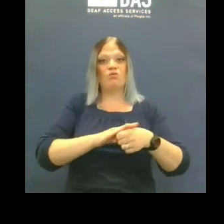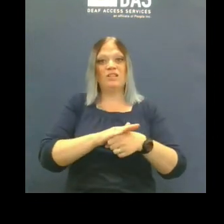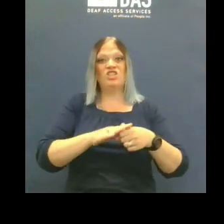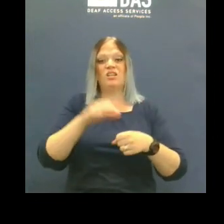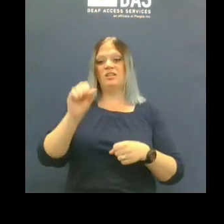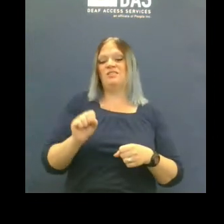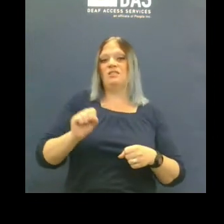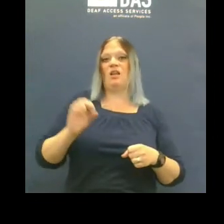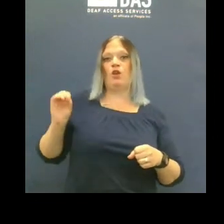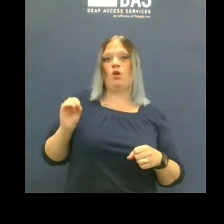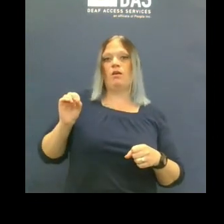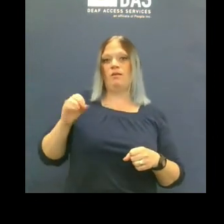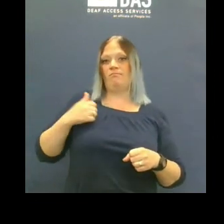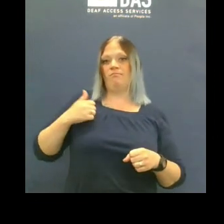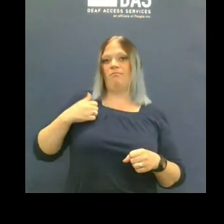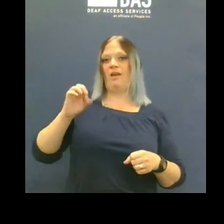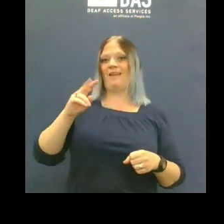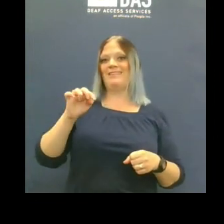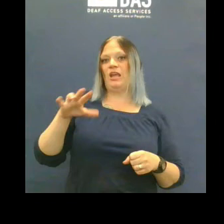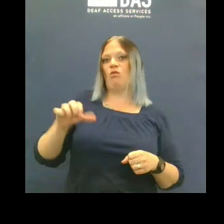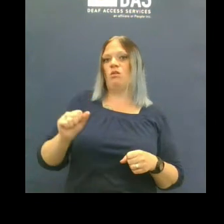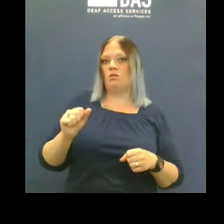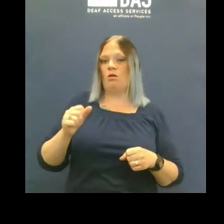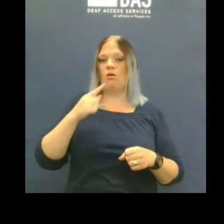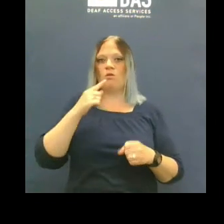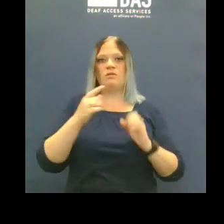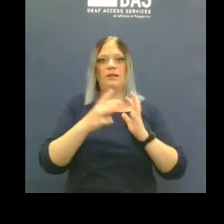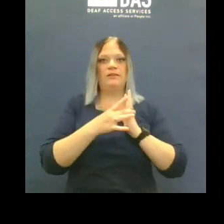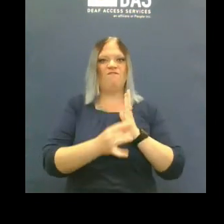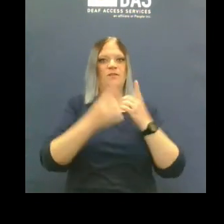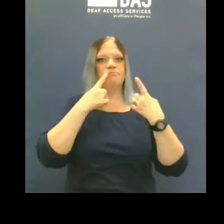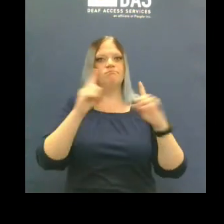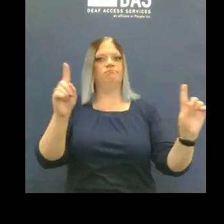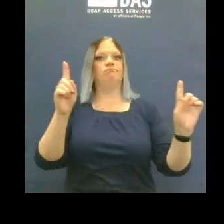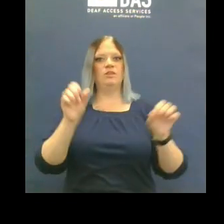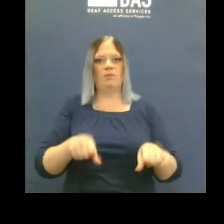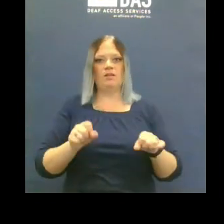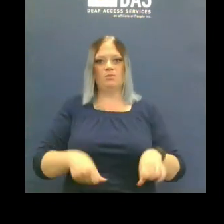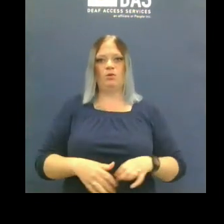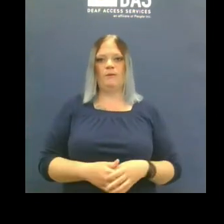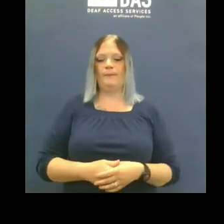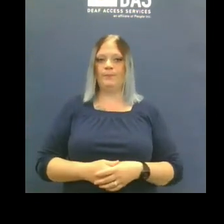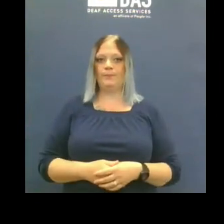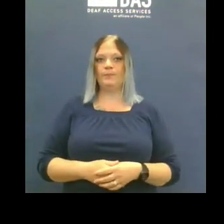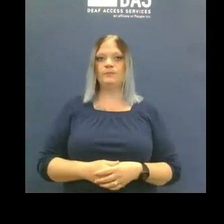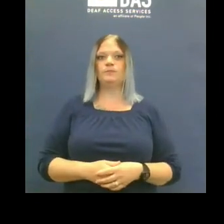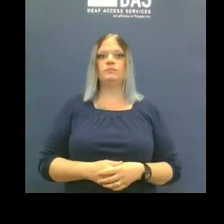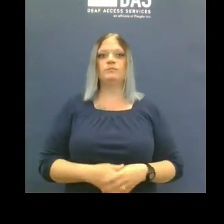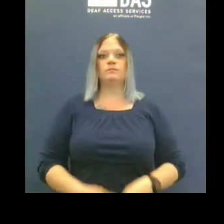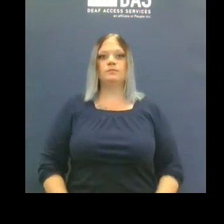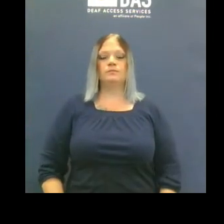Southern Ontario get through this as efficiently and effectively as possible.